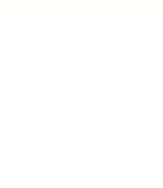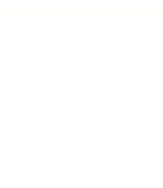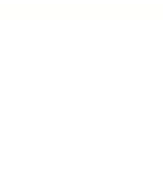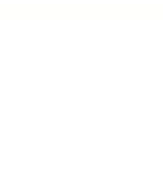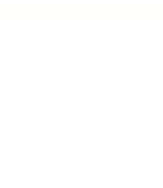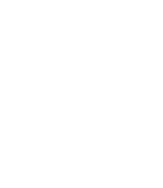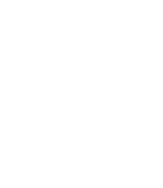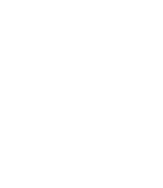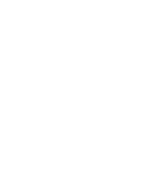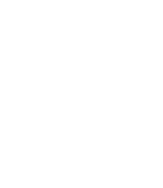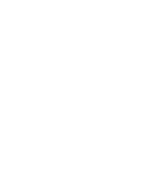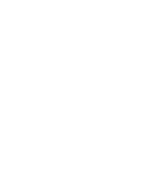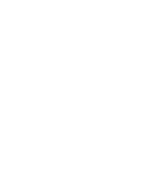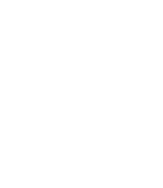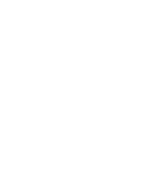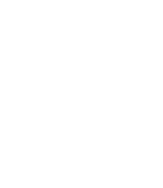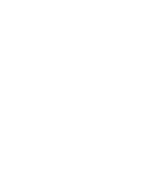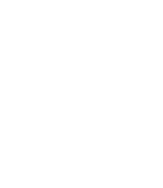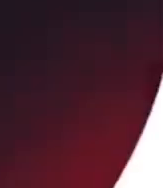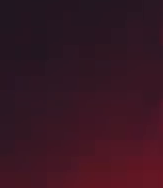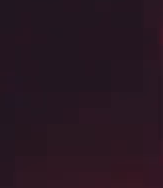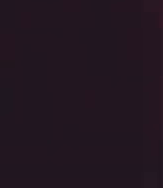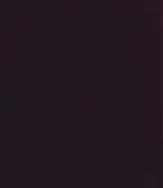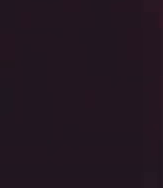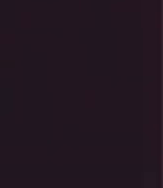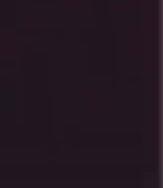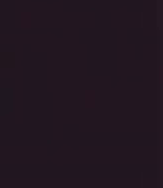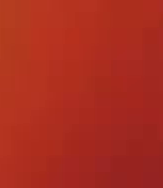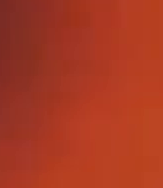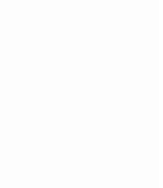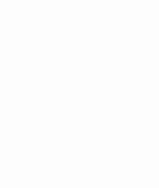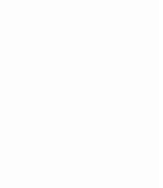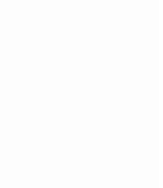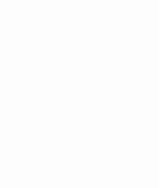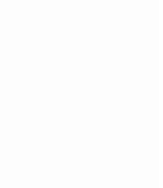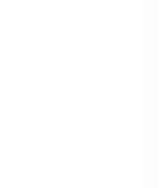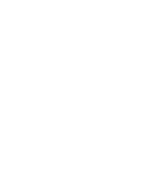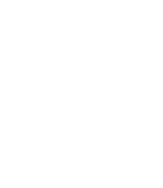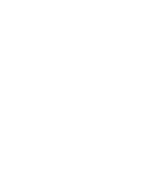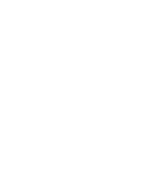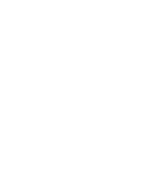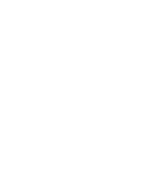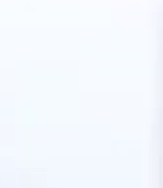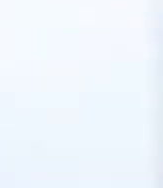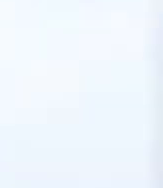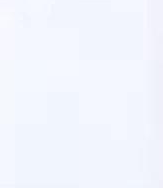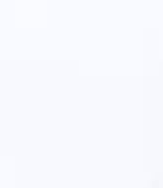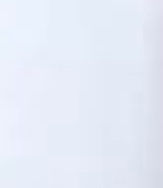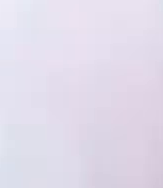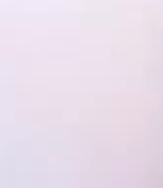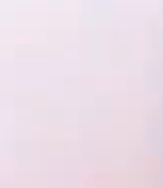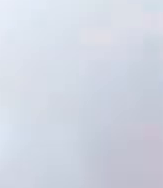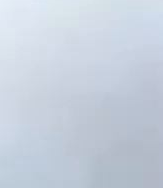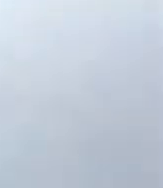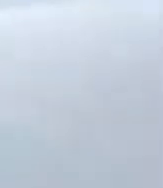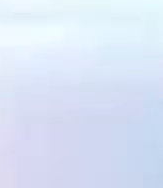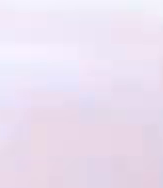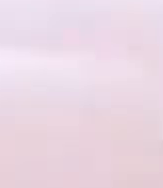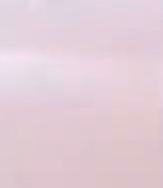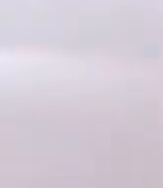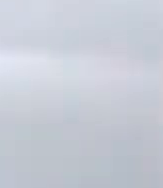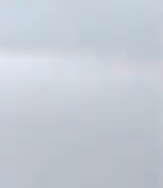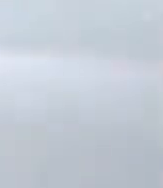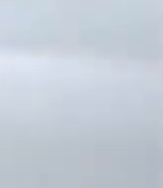The Ghana Trade Fair Company, under the Ministry of Trade and Industry and the One District, One Factory Secretariat, welcomes you to the 25th